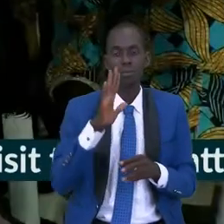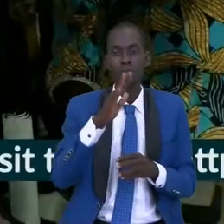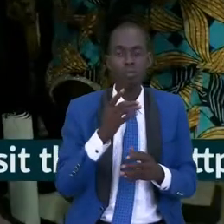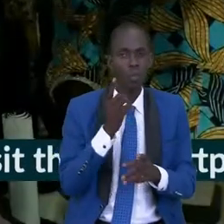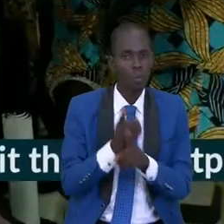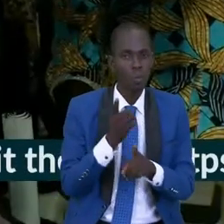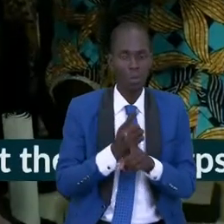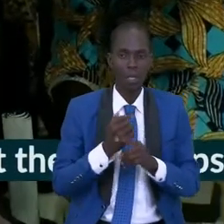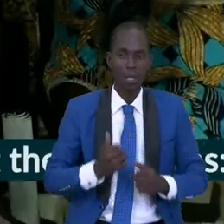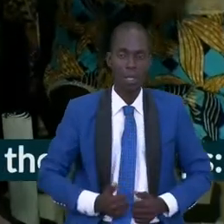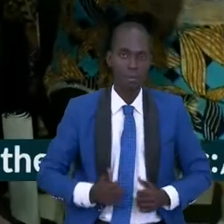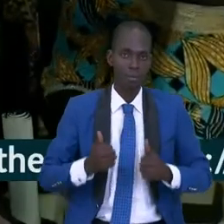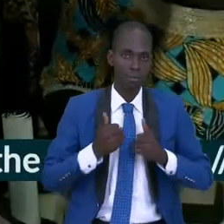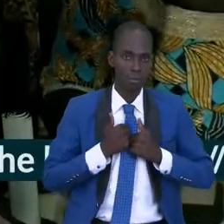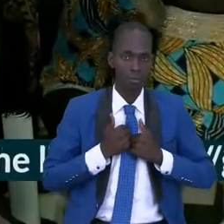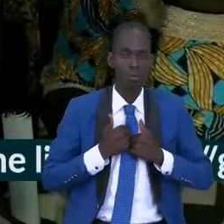Write your name